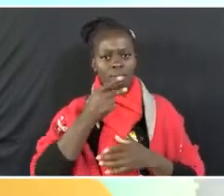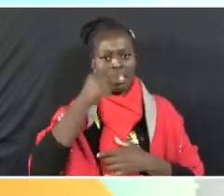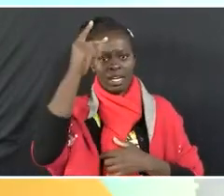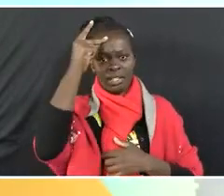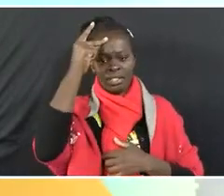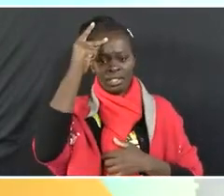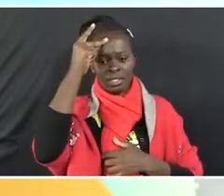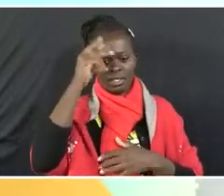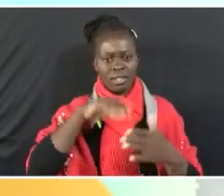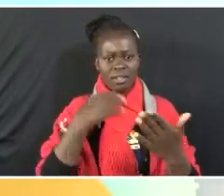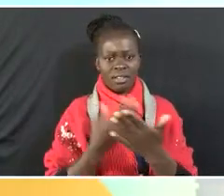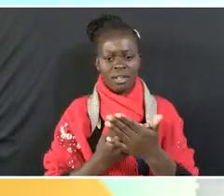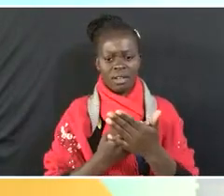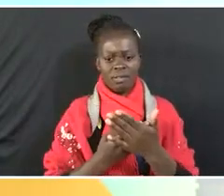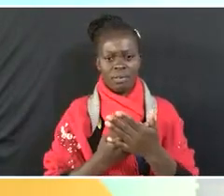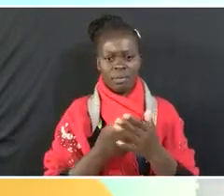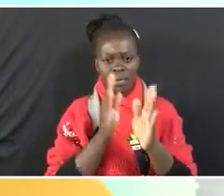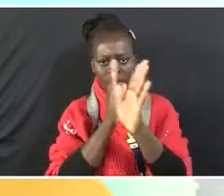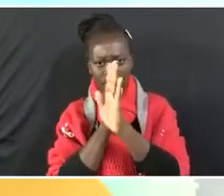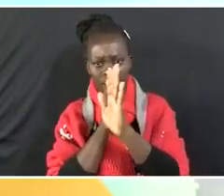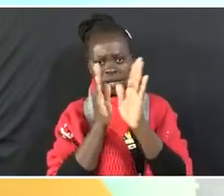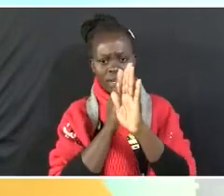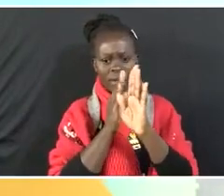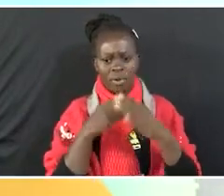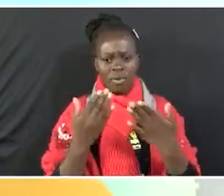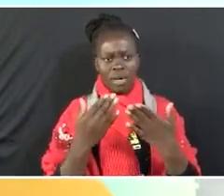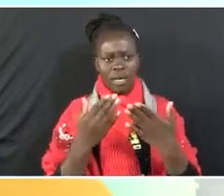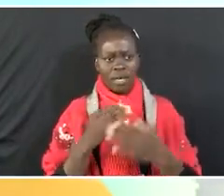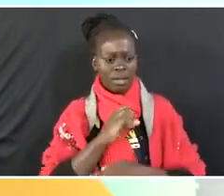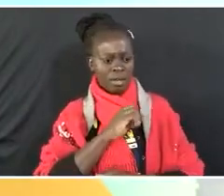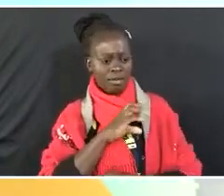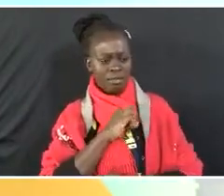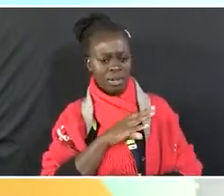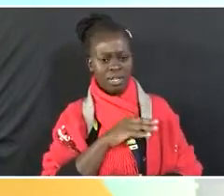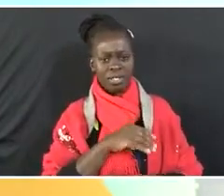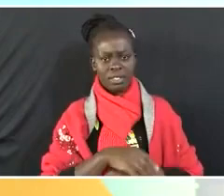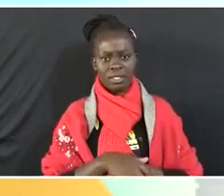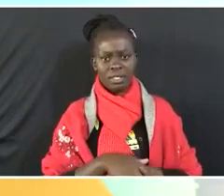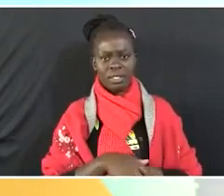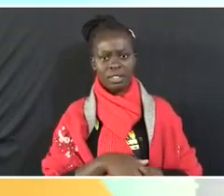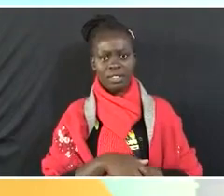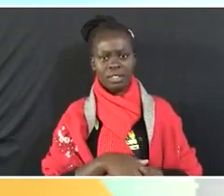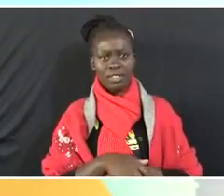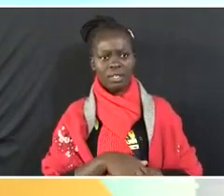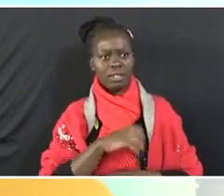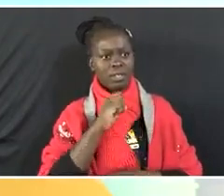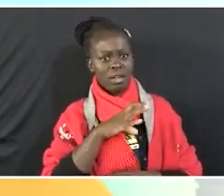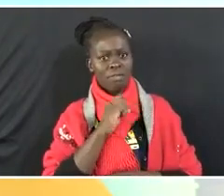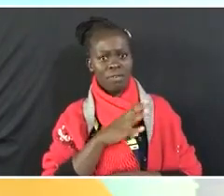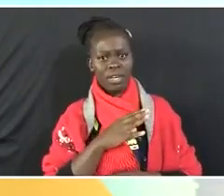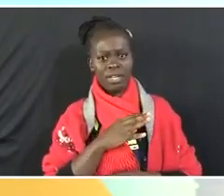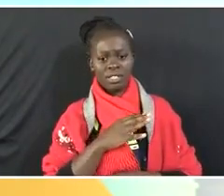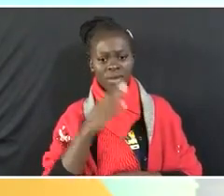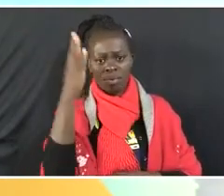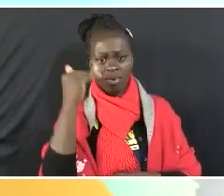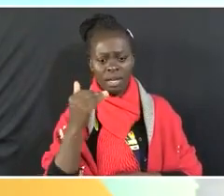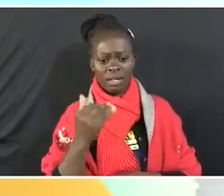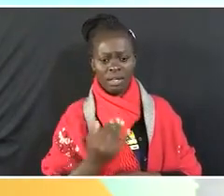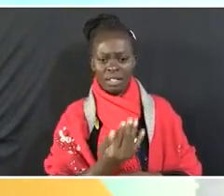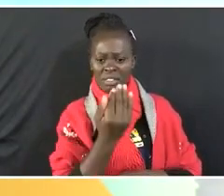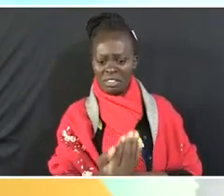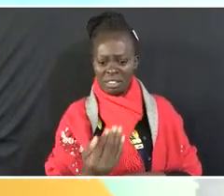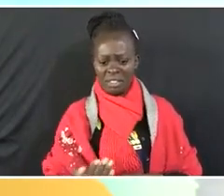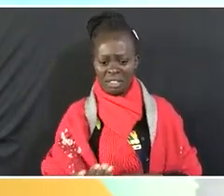house treading softly. You are afraid. There are parents who are coming home late because they are afraid to meet